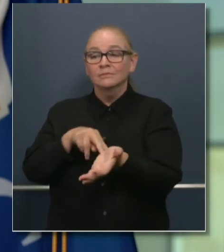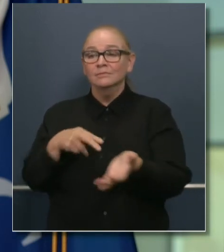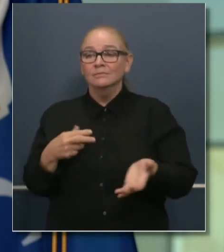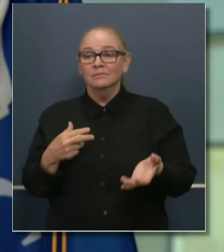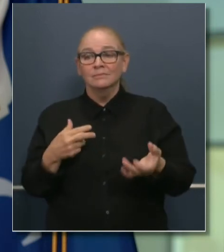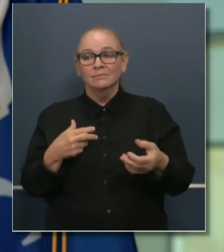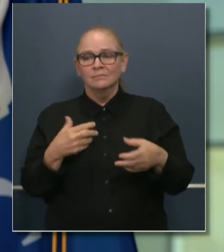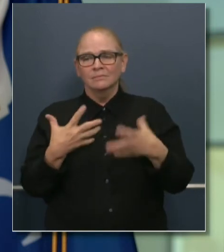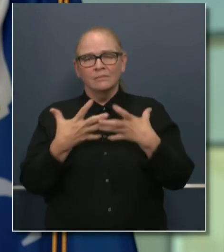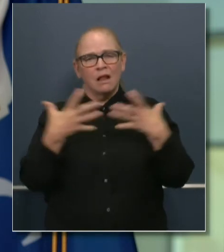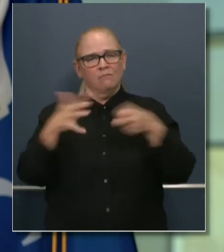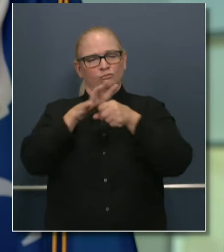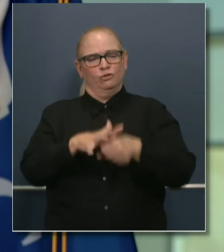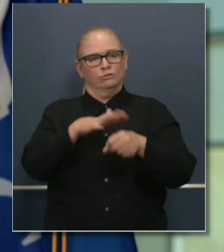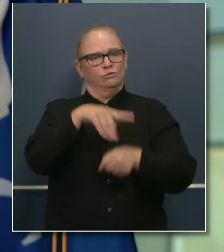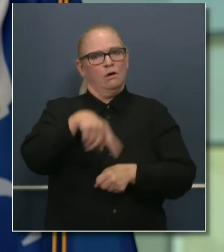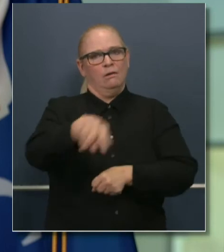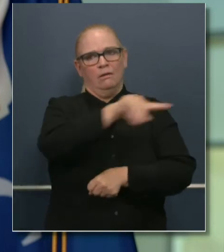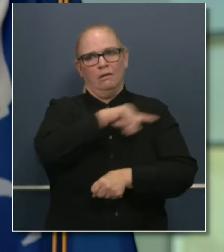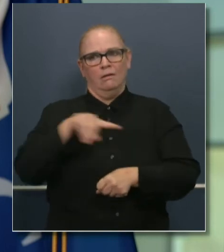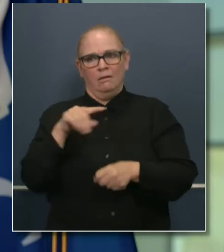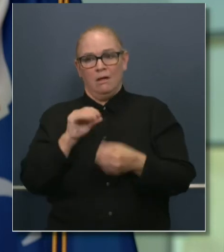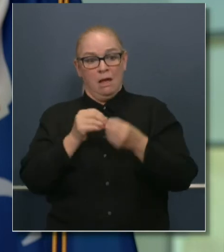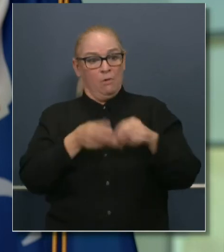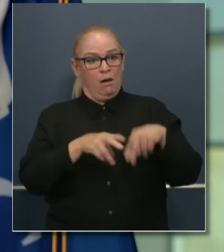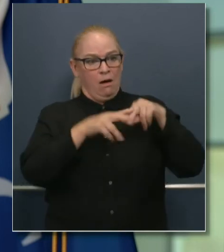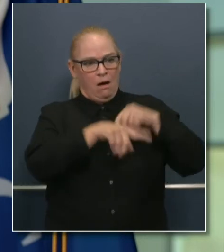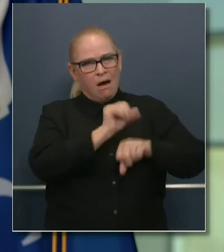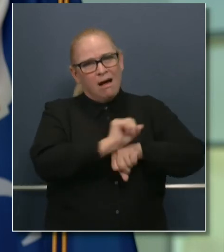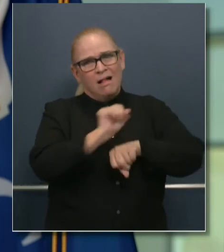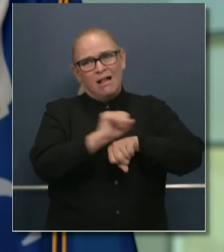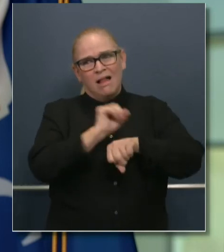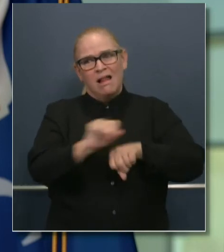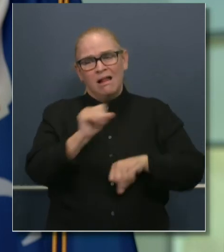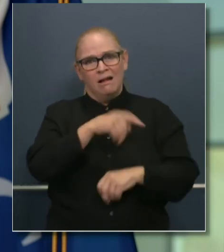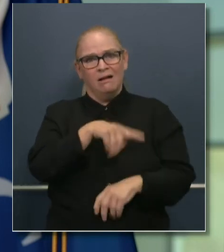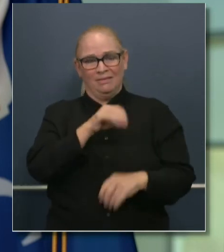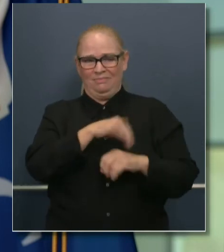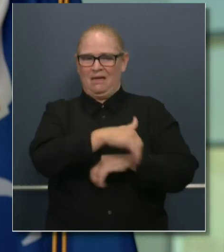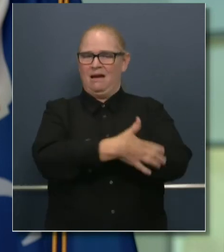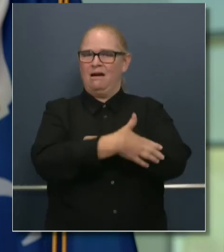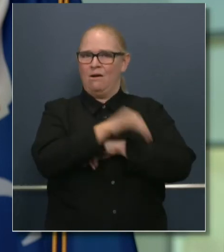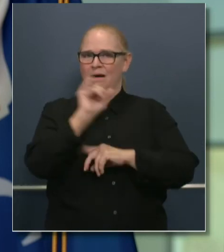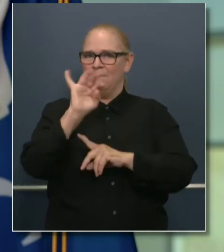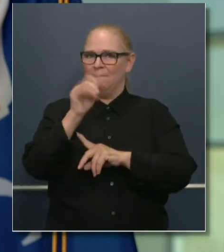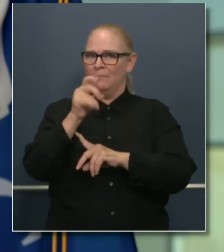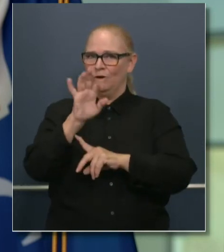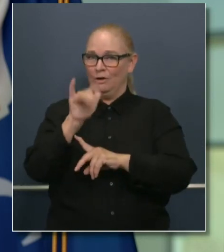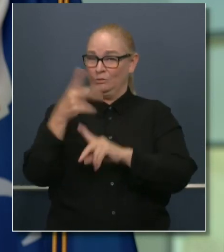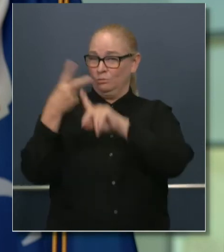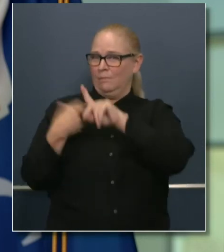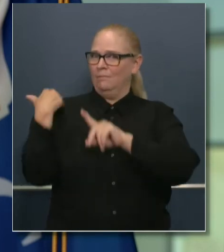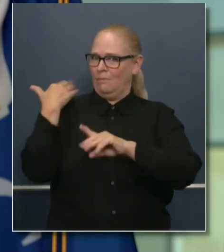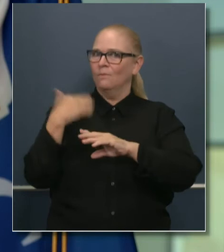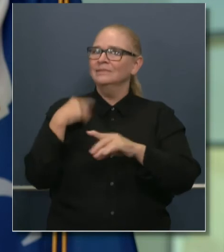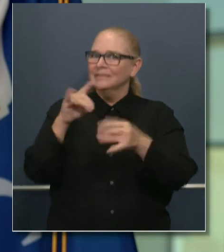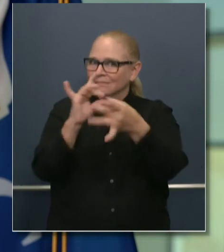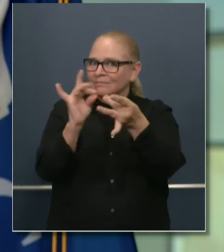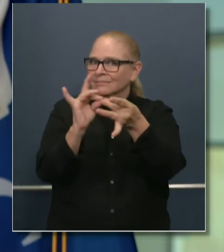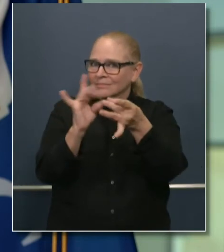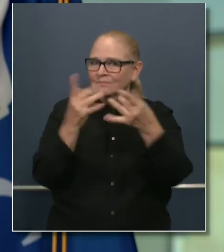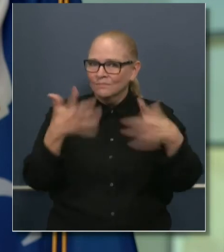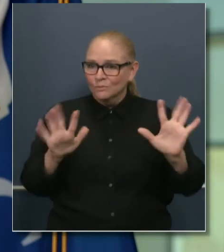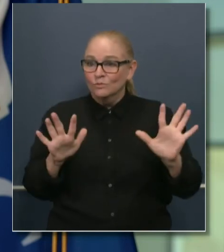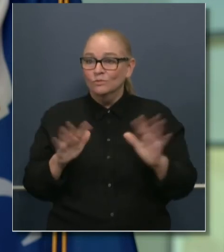that was placed because of this pandemic on the county. On June 1st, we committed to a new process, a